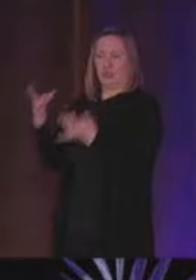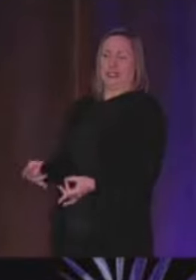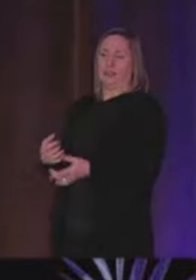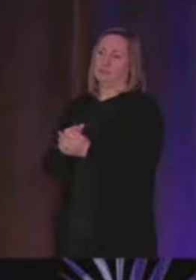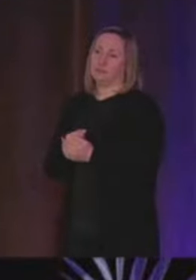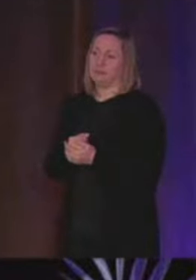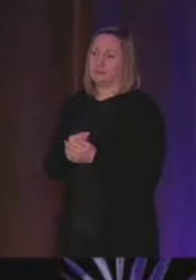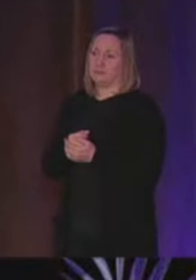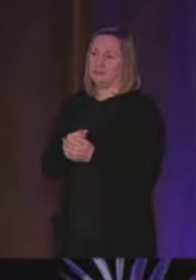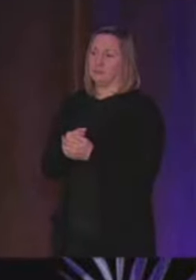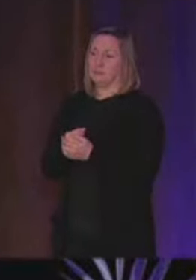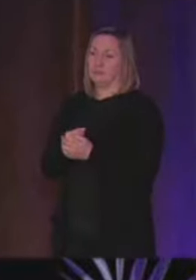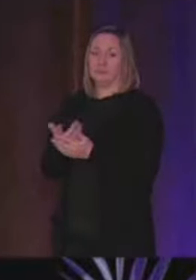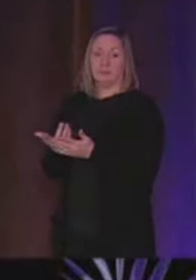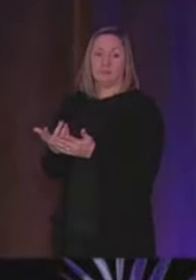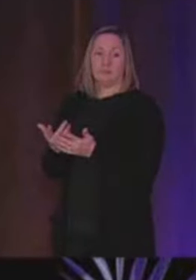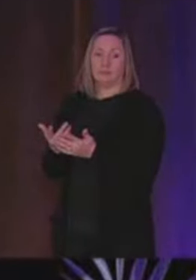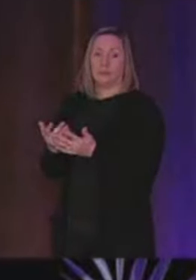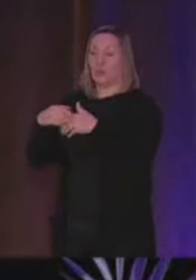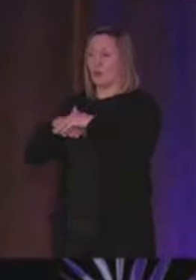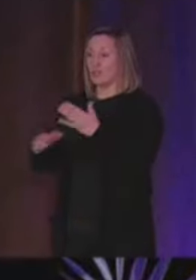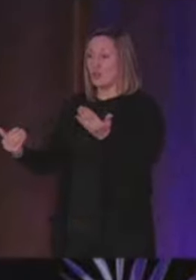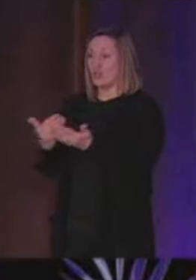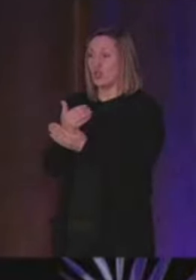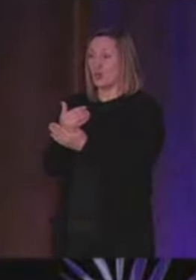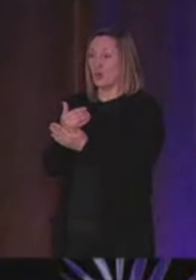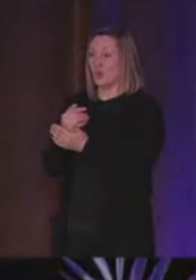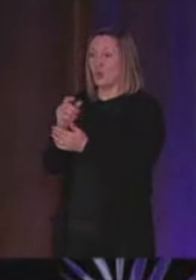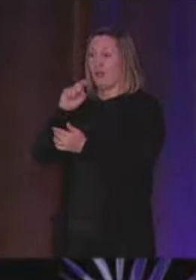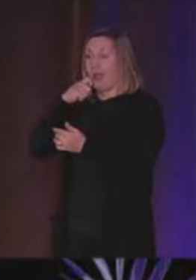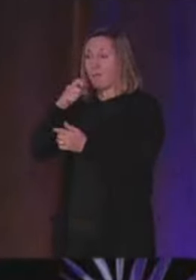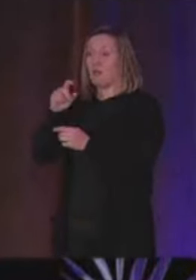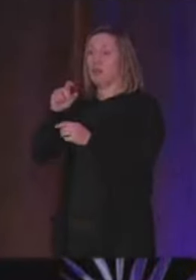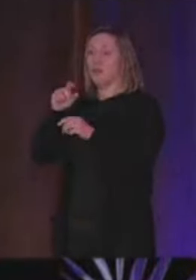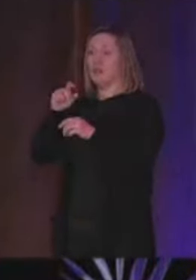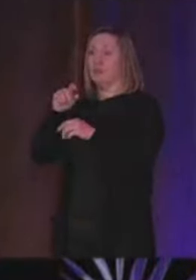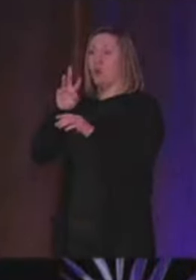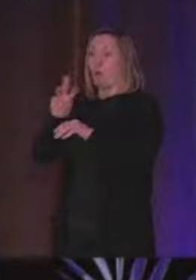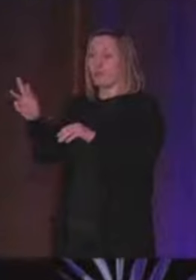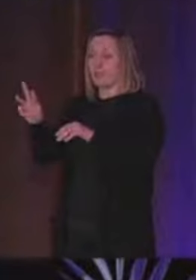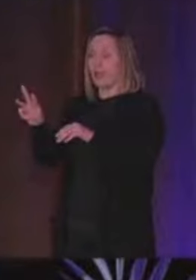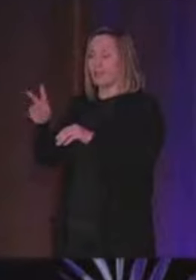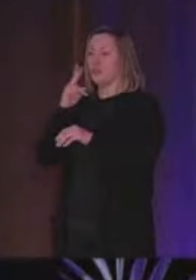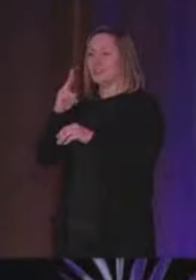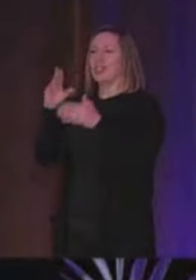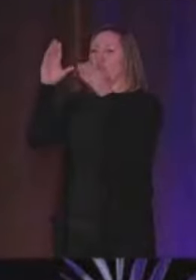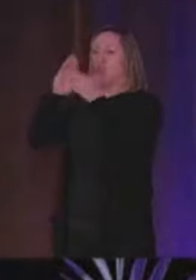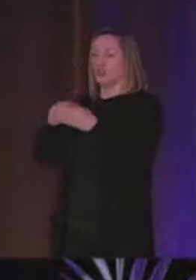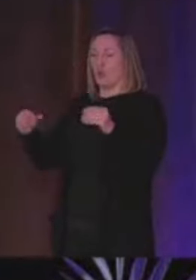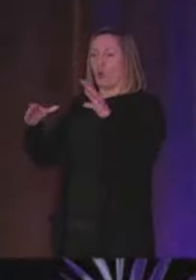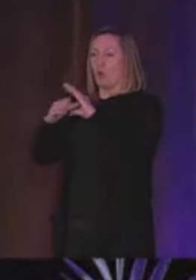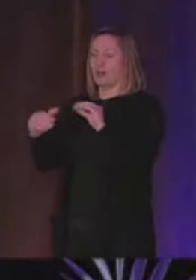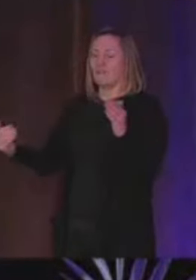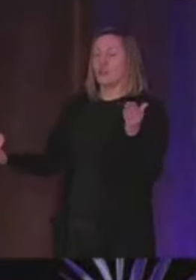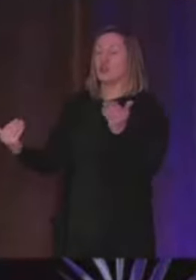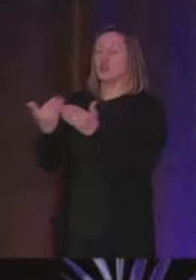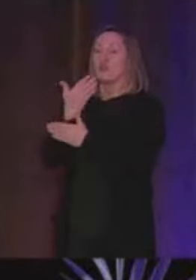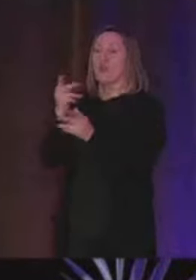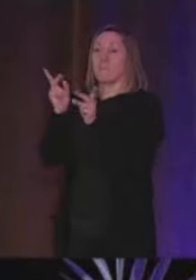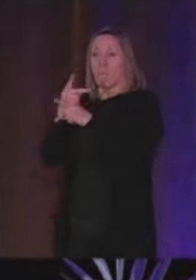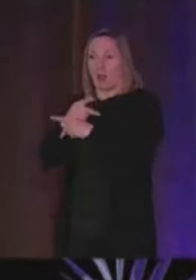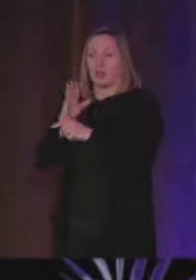When you enter a brand new Apple website, you are entering a story of the new product they're launching, its new features, and